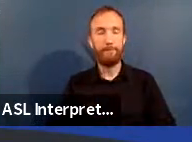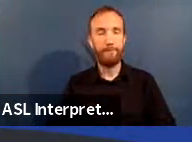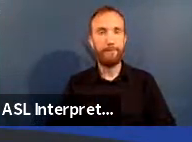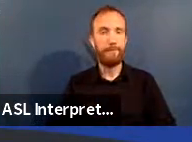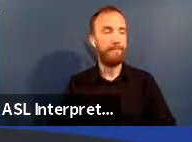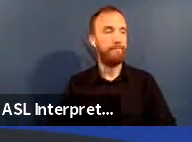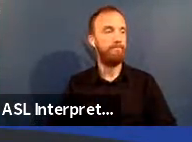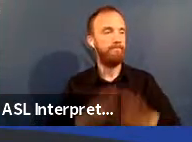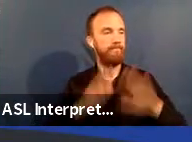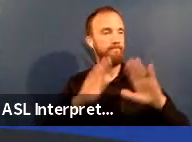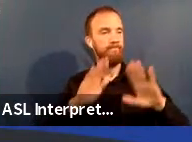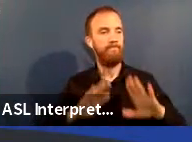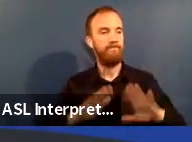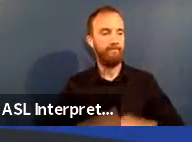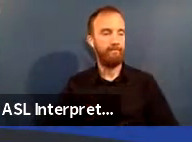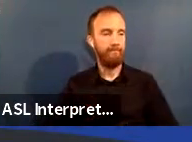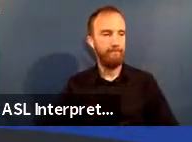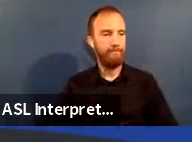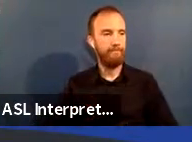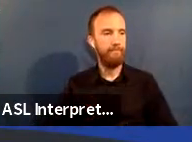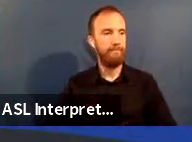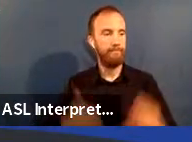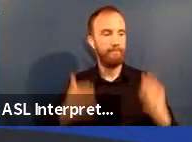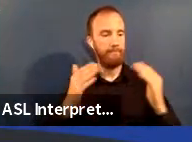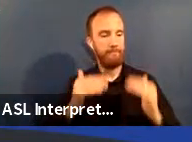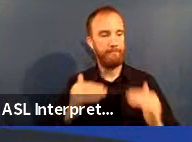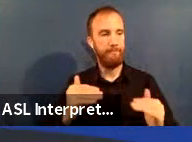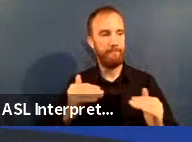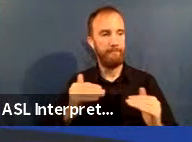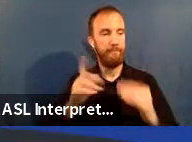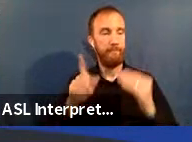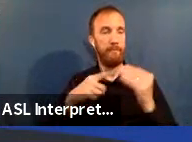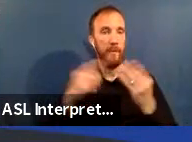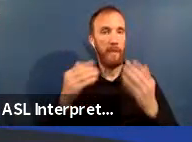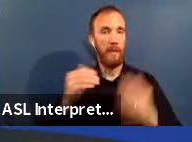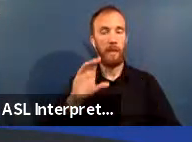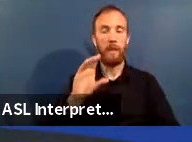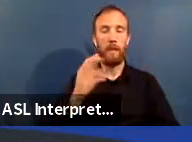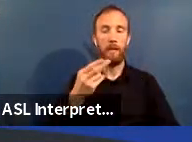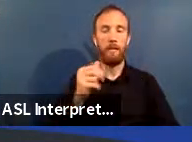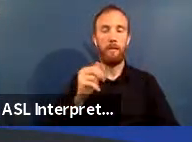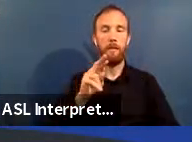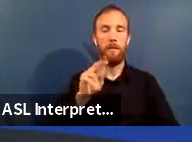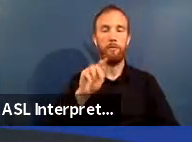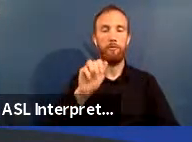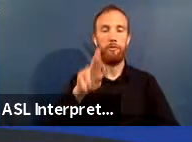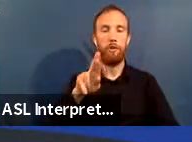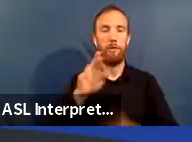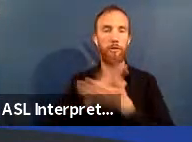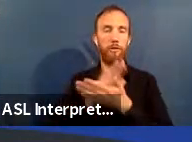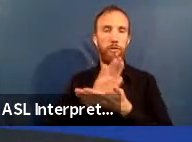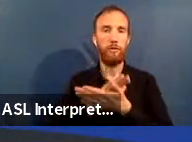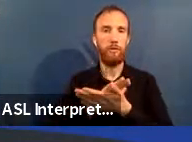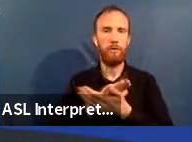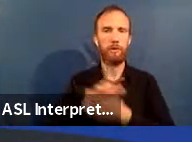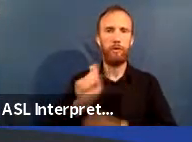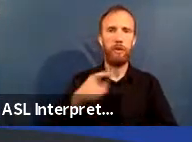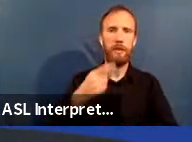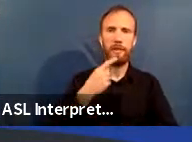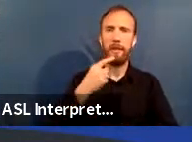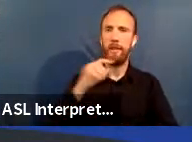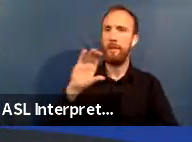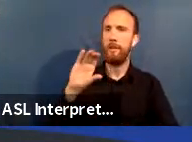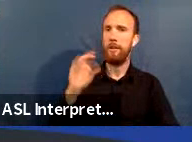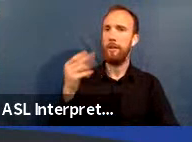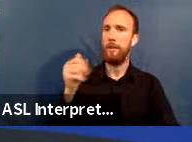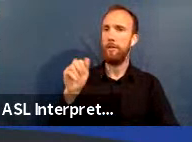Excellent, thank you. Next question is related to charter schools. The question is, will charter schools be a part